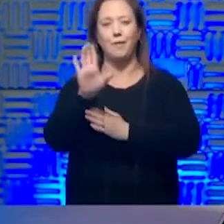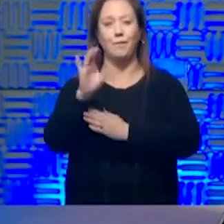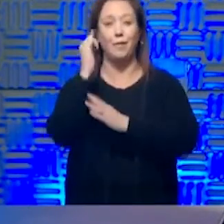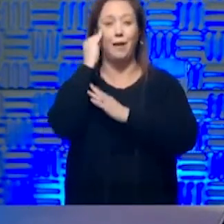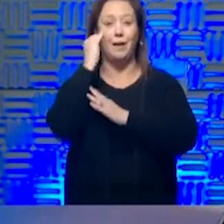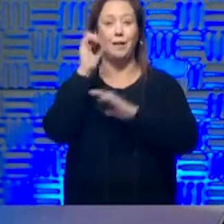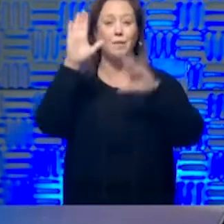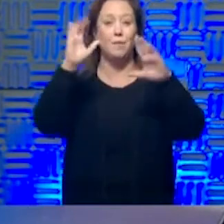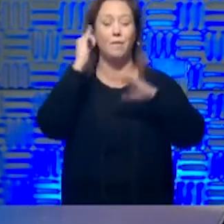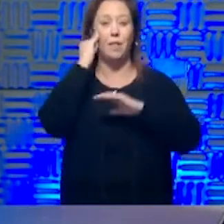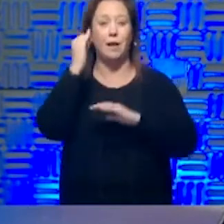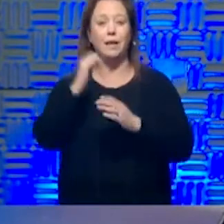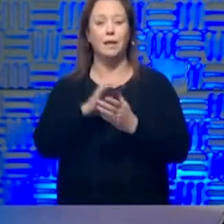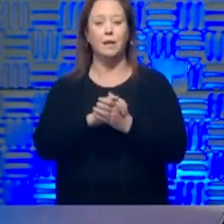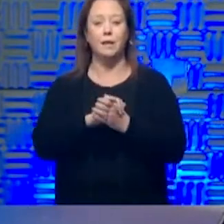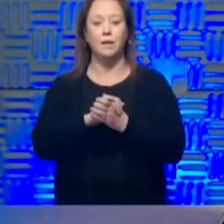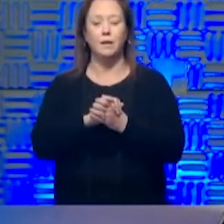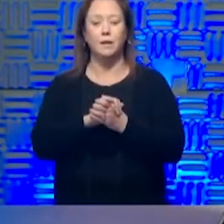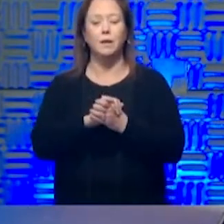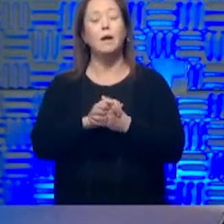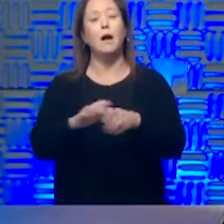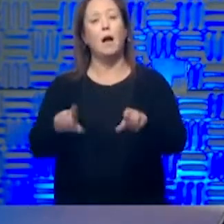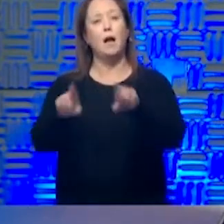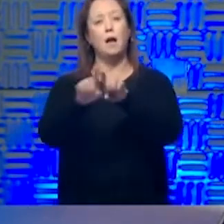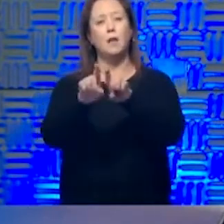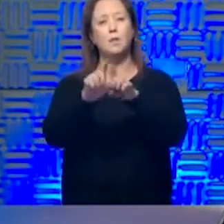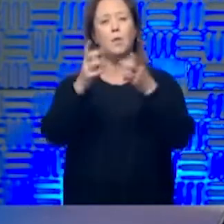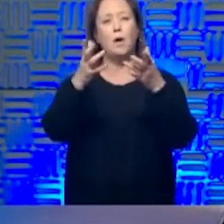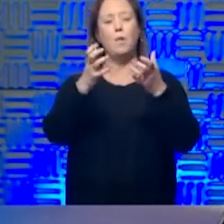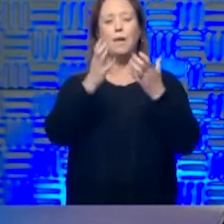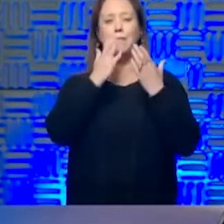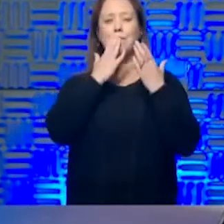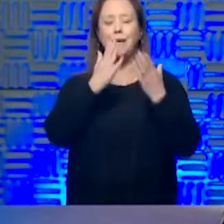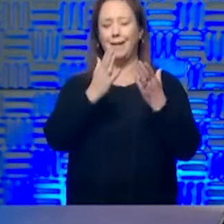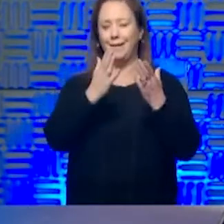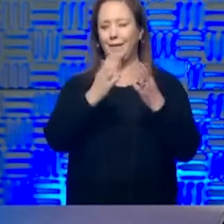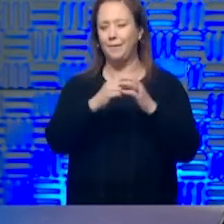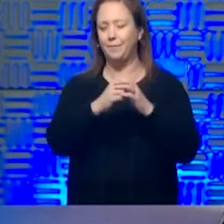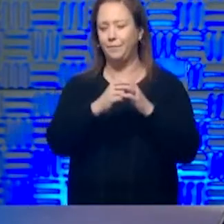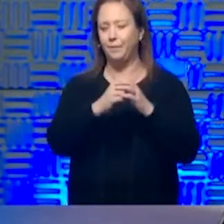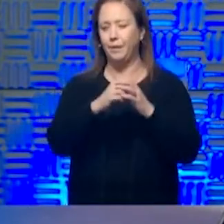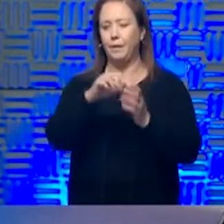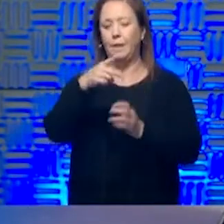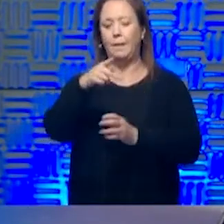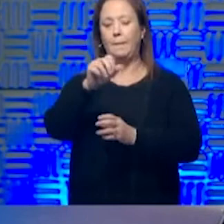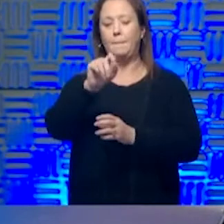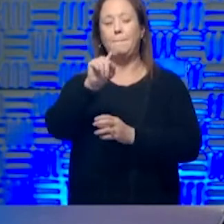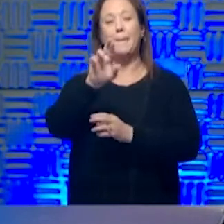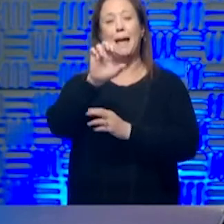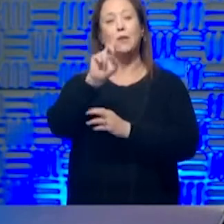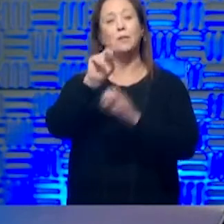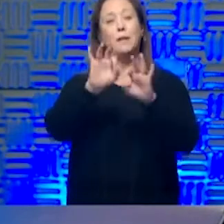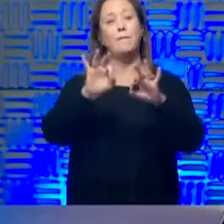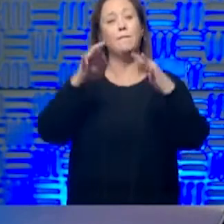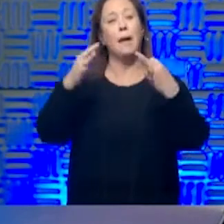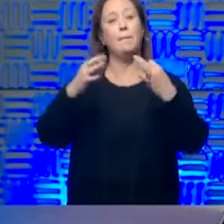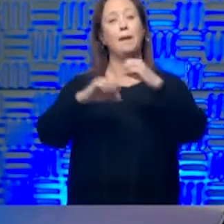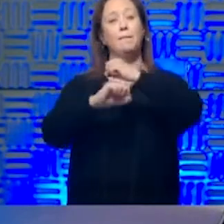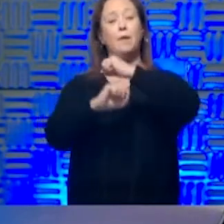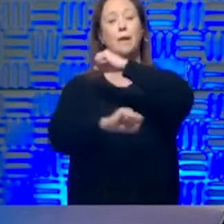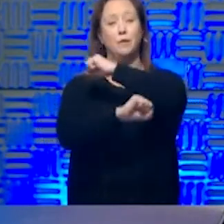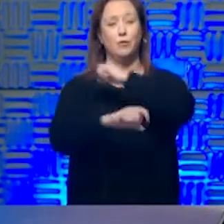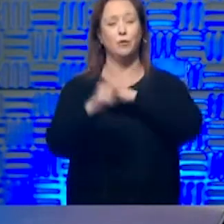idea. And then I also want to thank the Patterson Family Foundation, who has